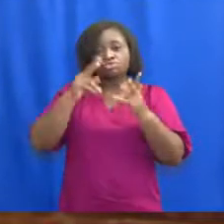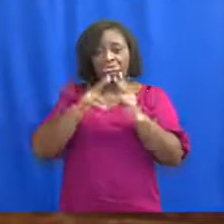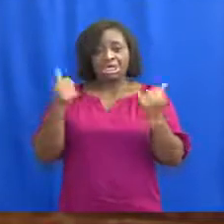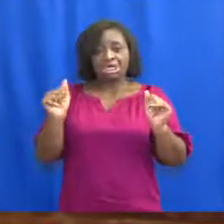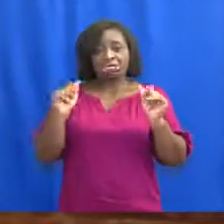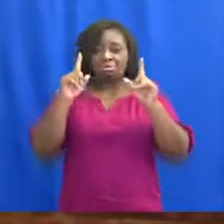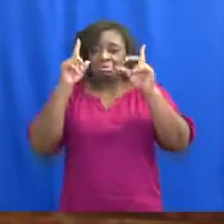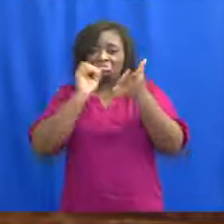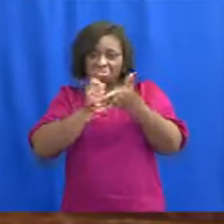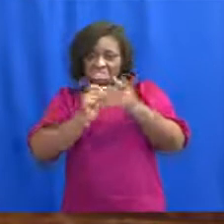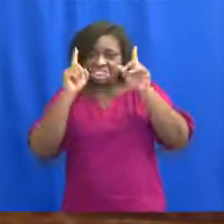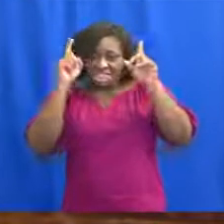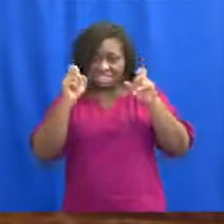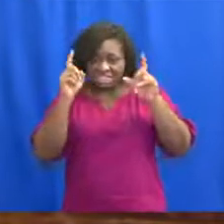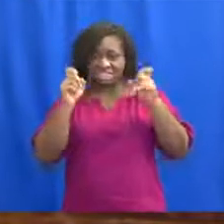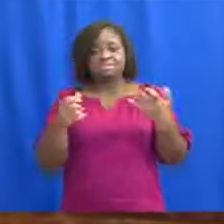on social etwato.